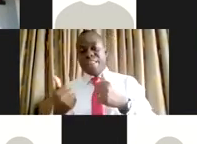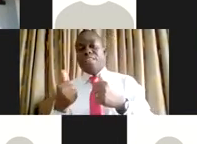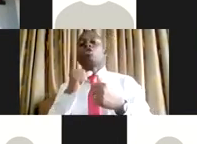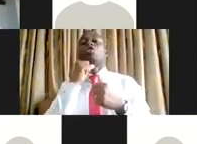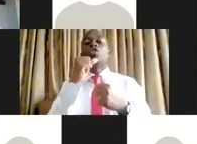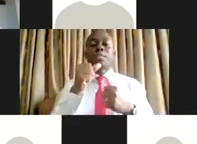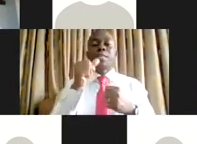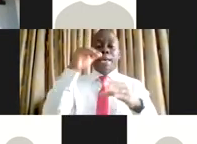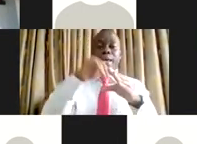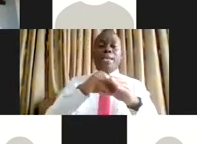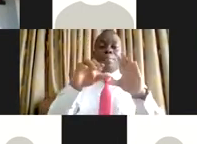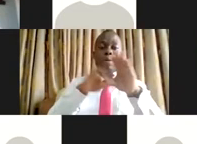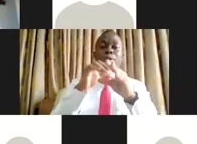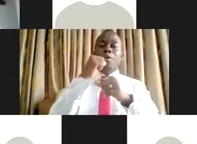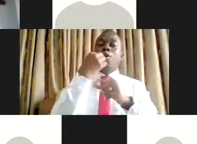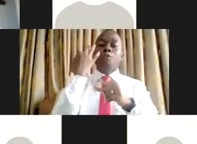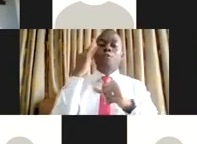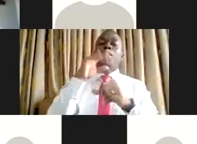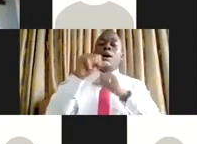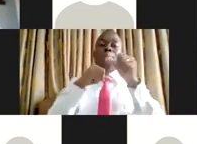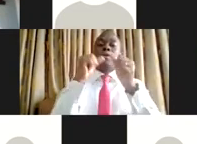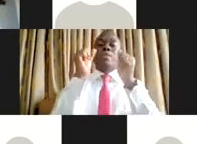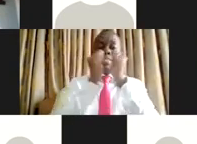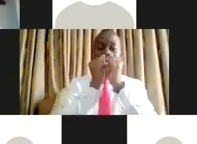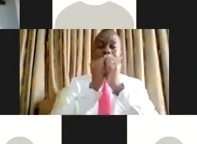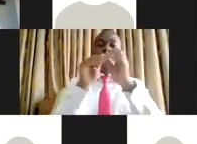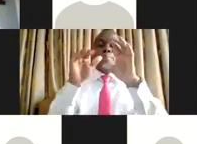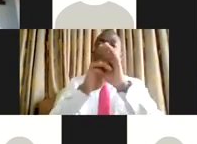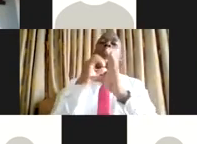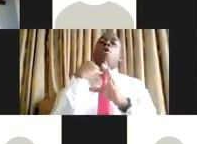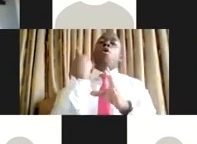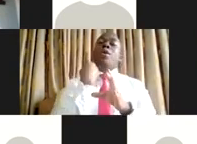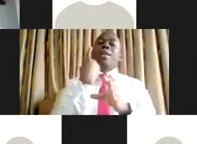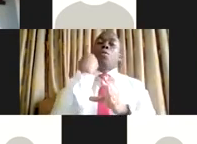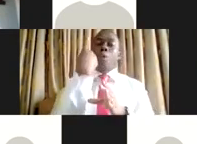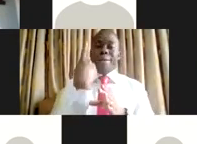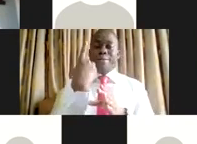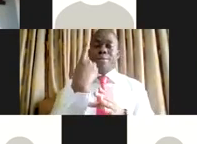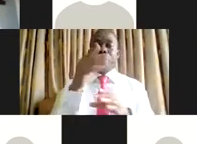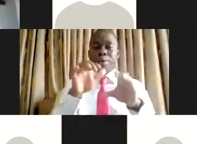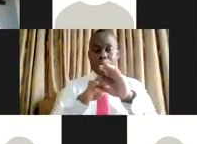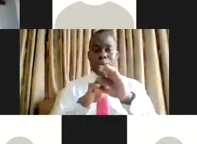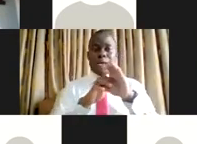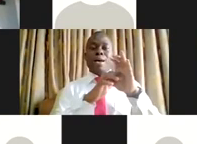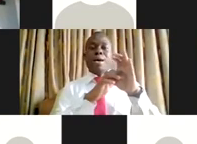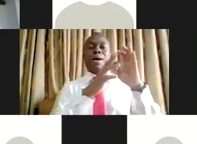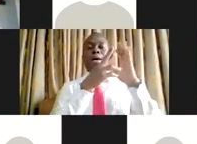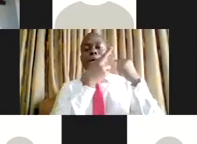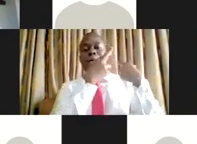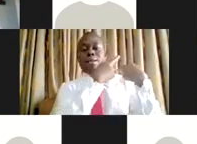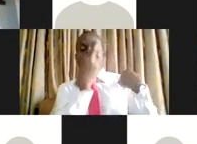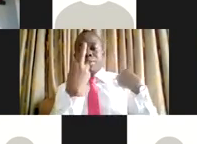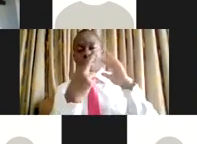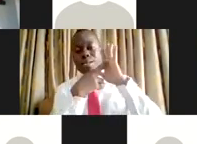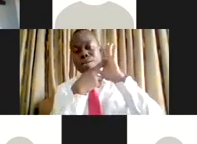10 members, only one member is a representative of the county governments. And yet this council is